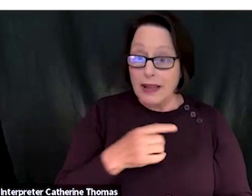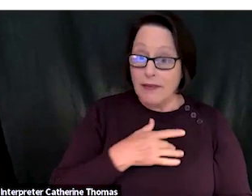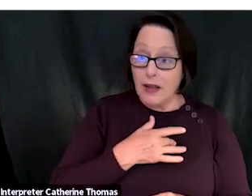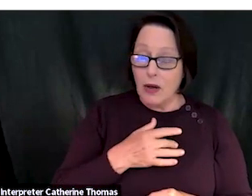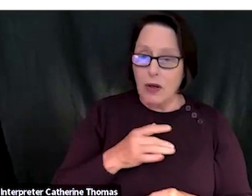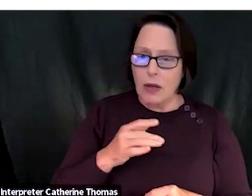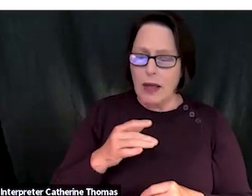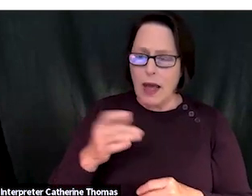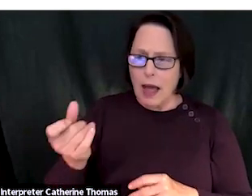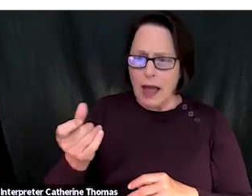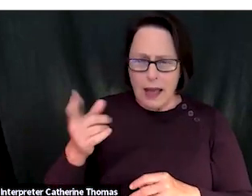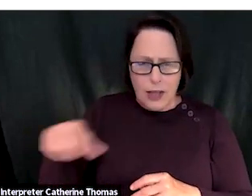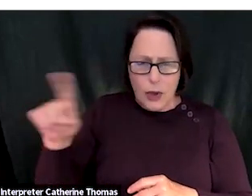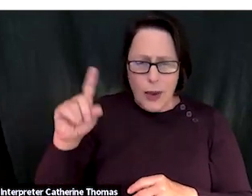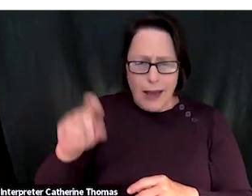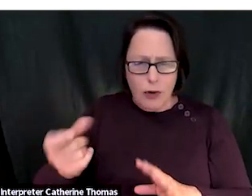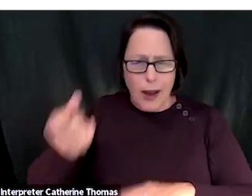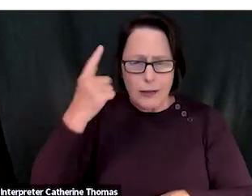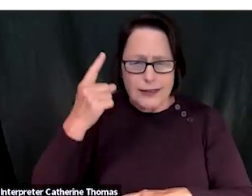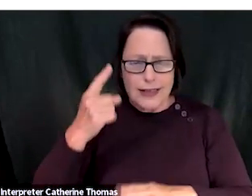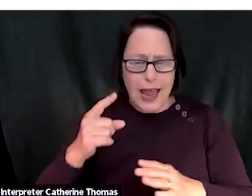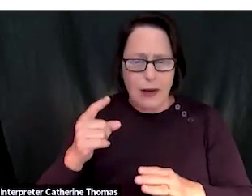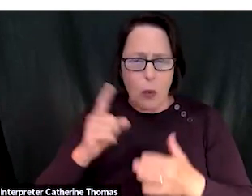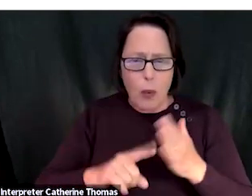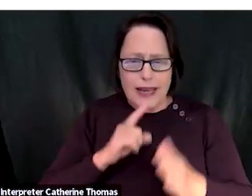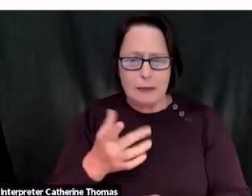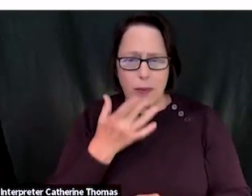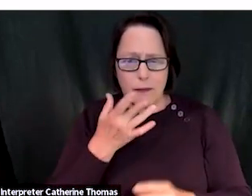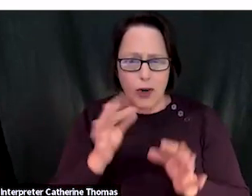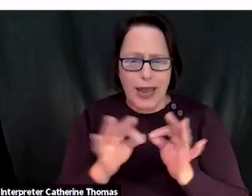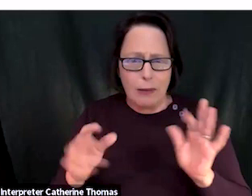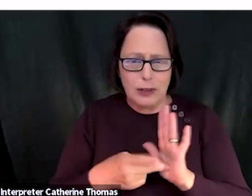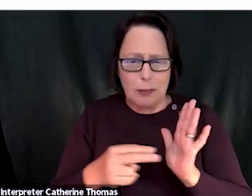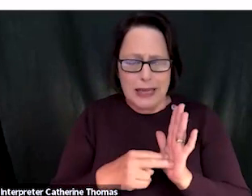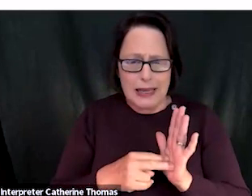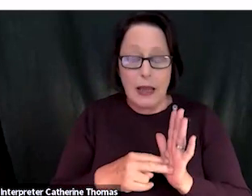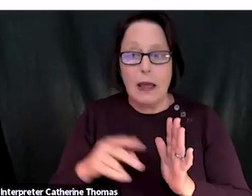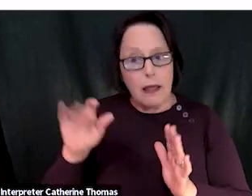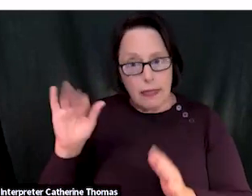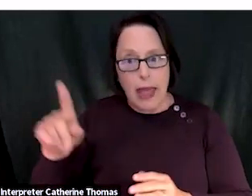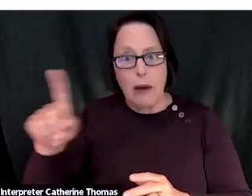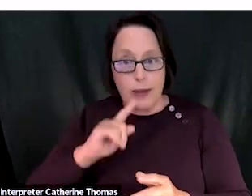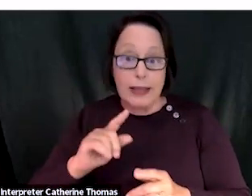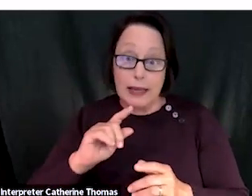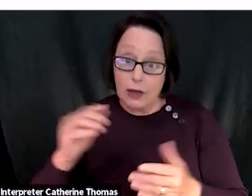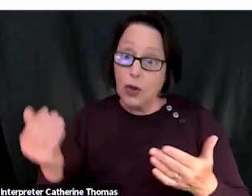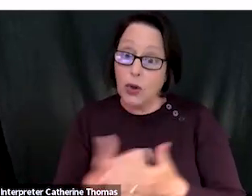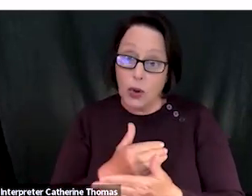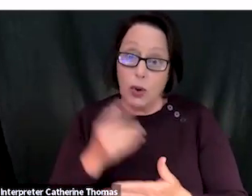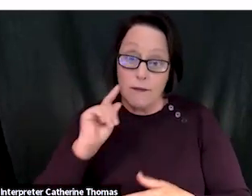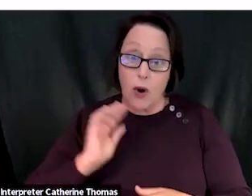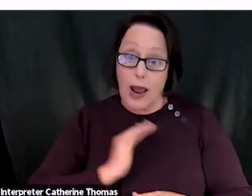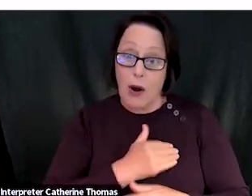preferred language is a cultural change within our agency. And it's important